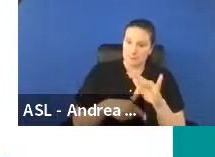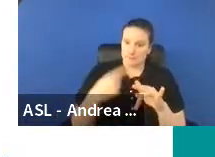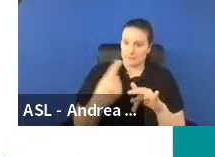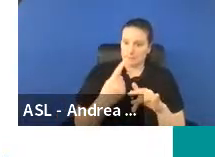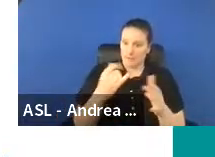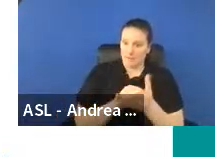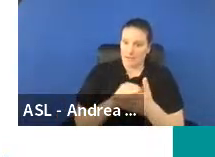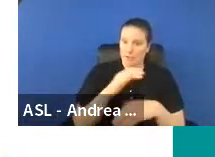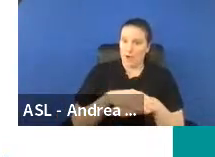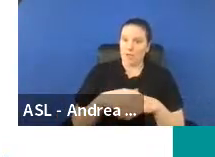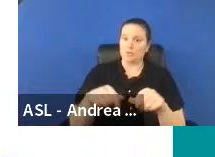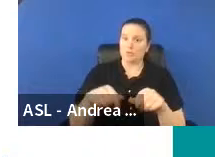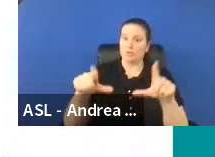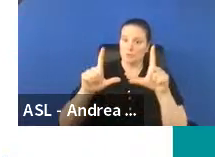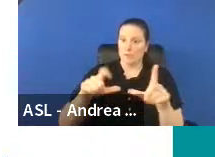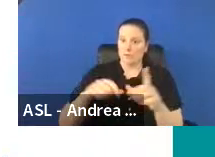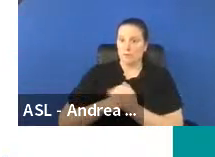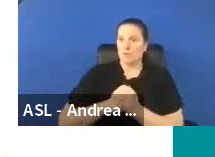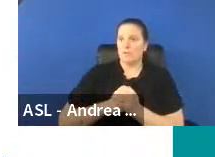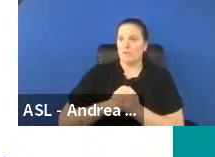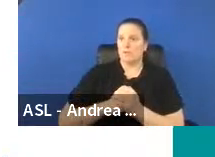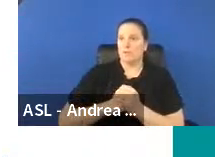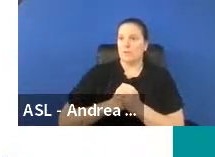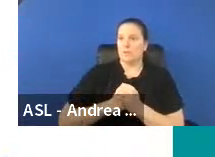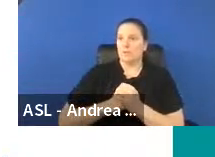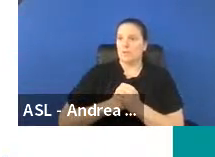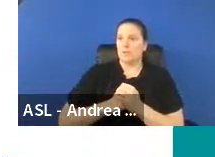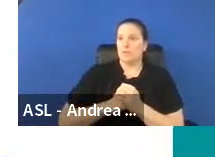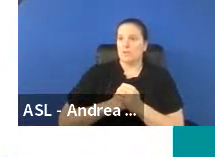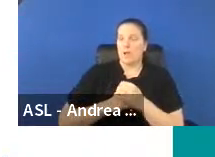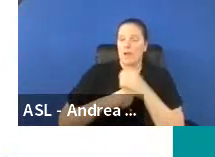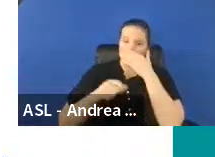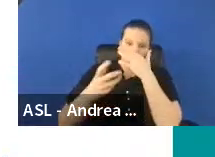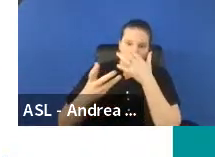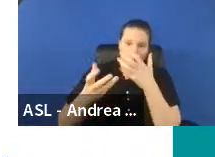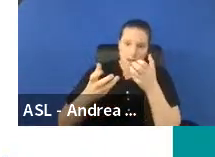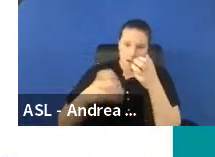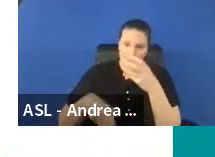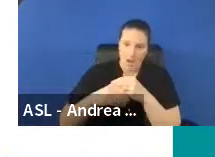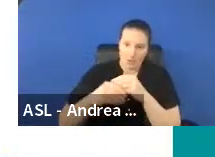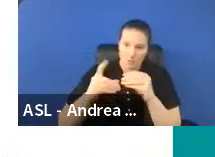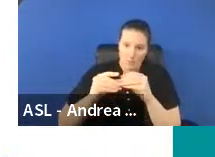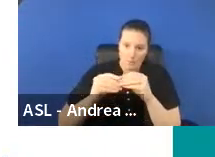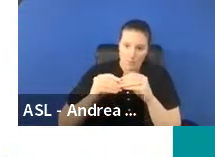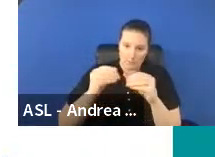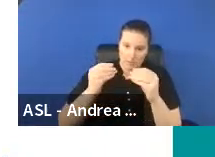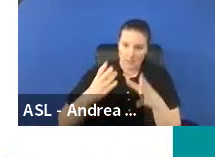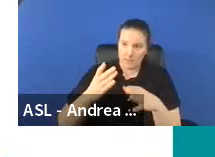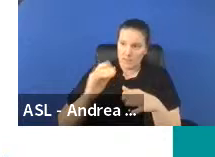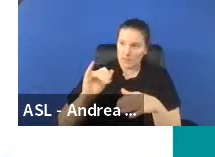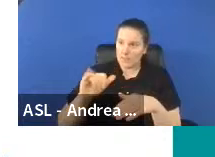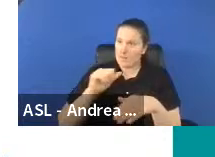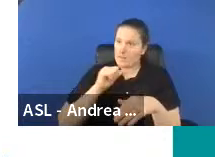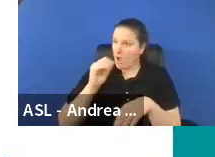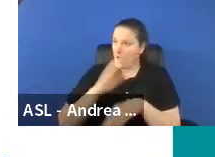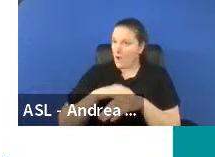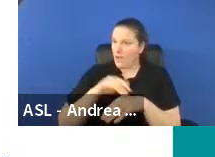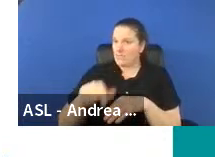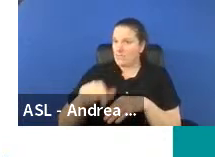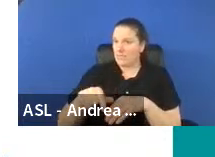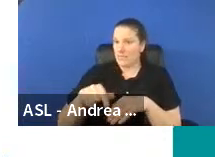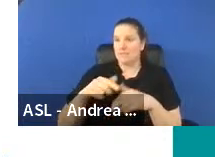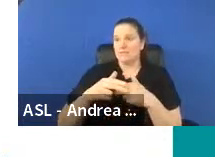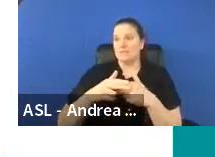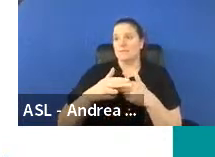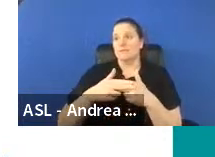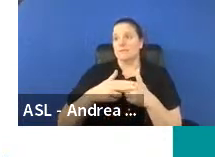on screen. So I will add just one more piece of data that is not on this slide regarding the river crossing.